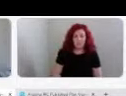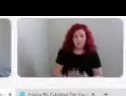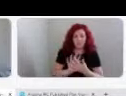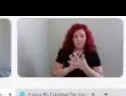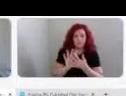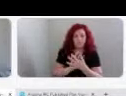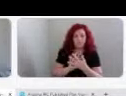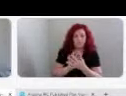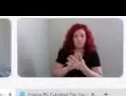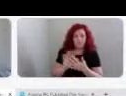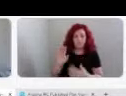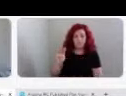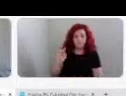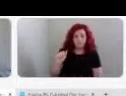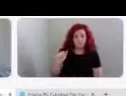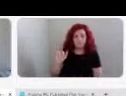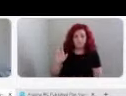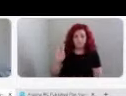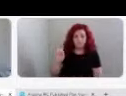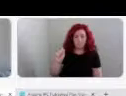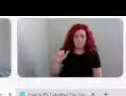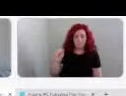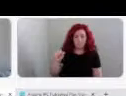mayor daisy can you hear us